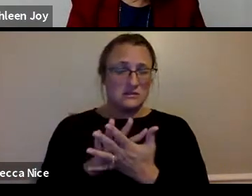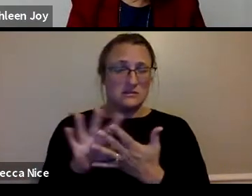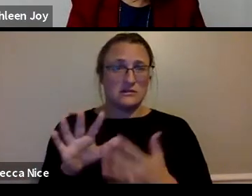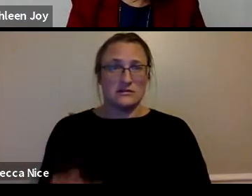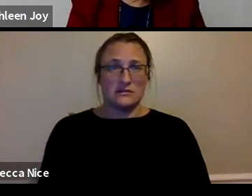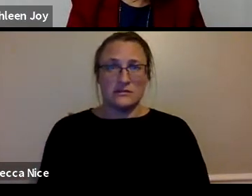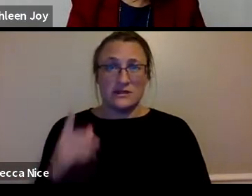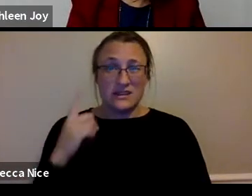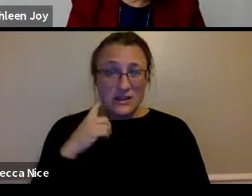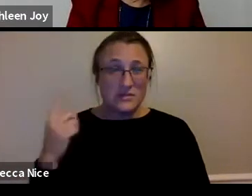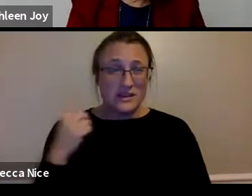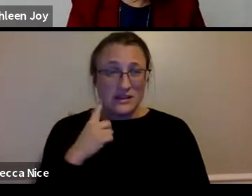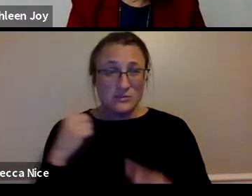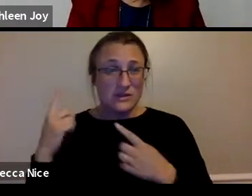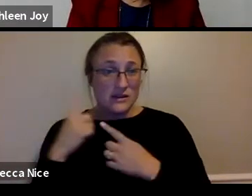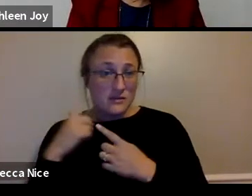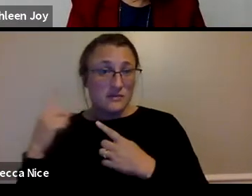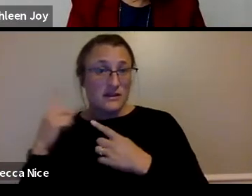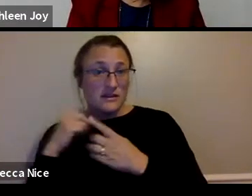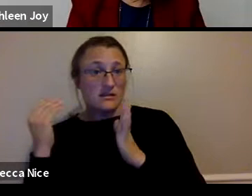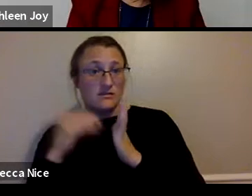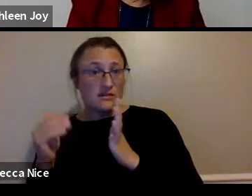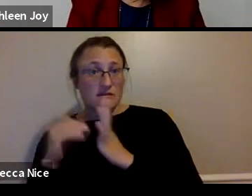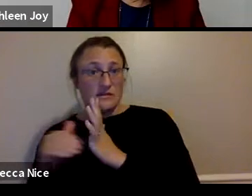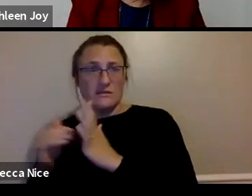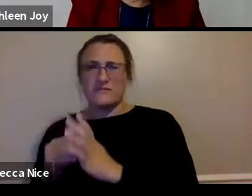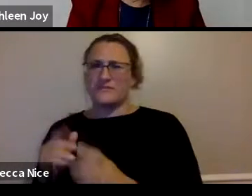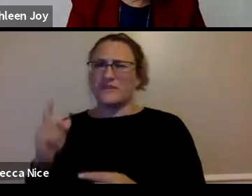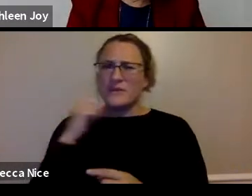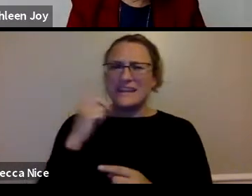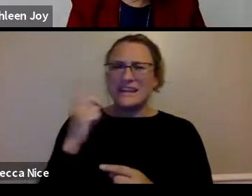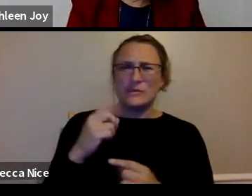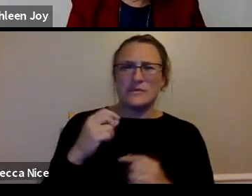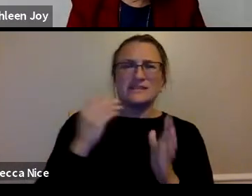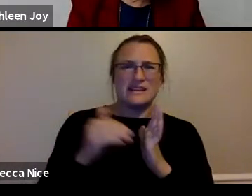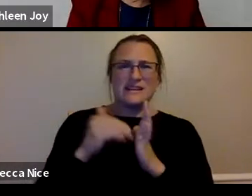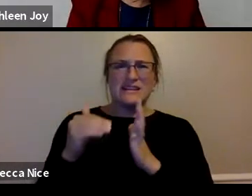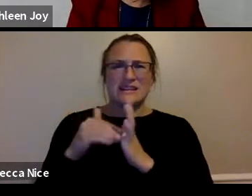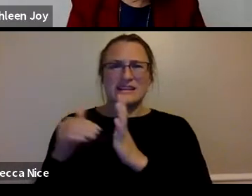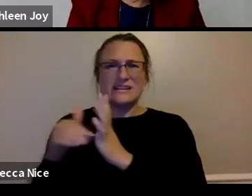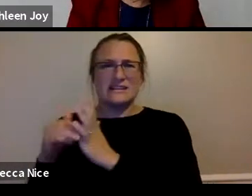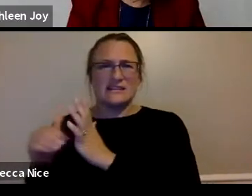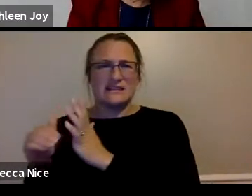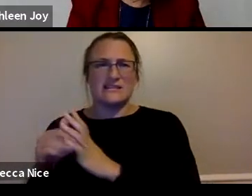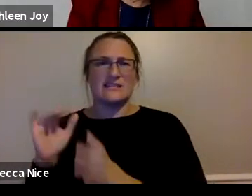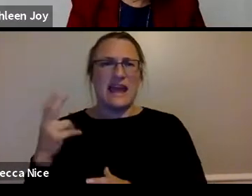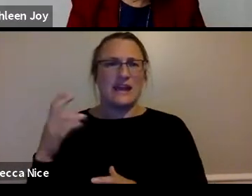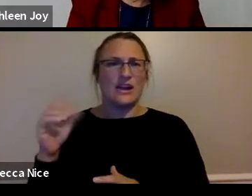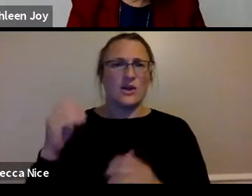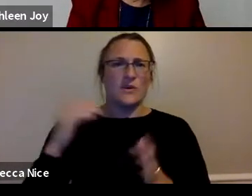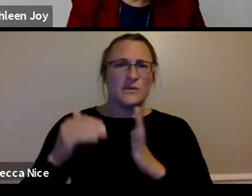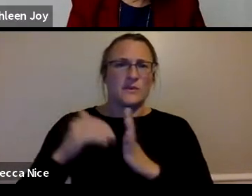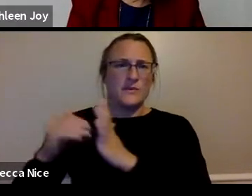Can you hear me now? We can hear you about 6 or 7 times. It just keeps echoing.